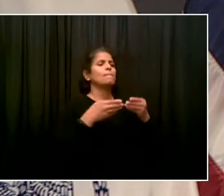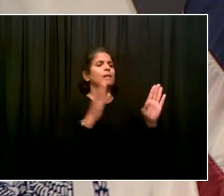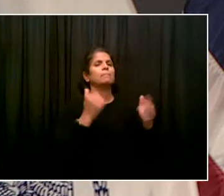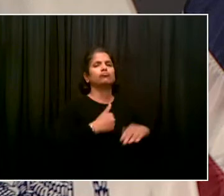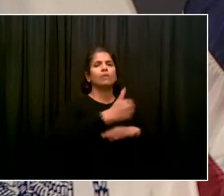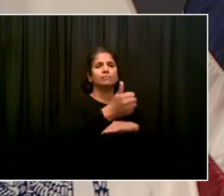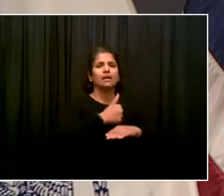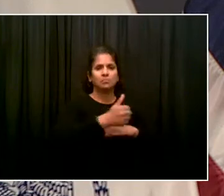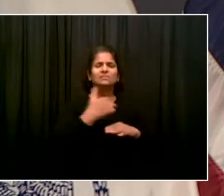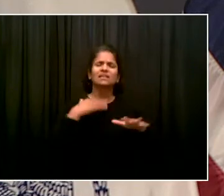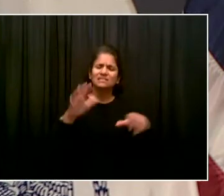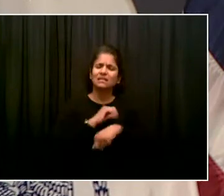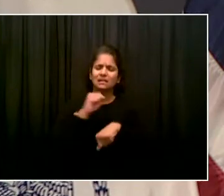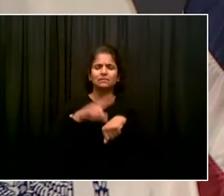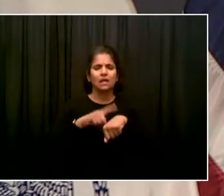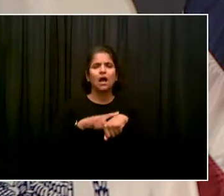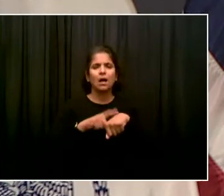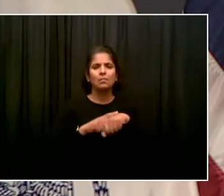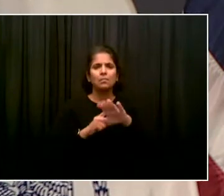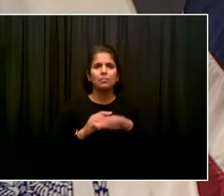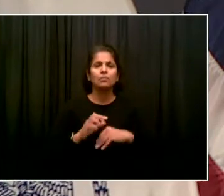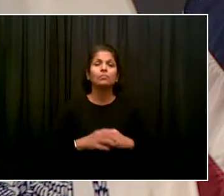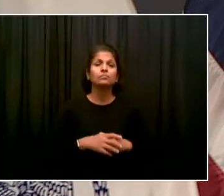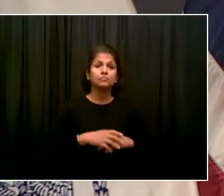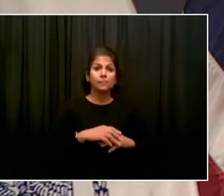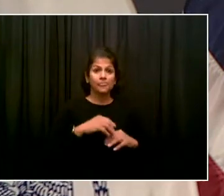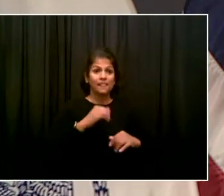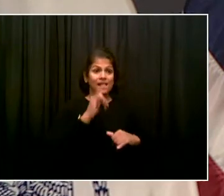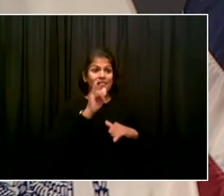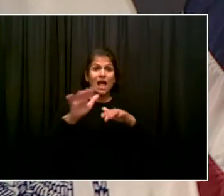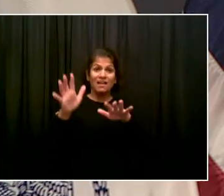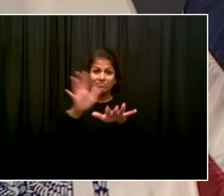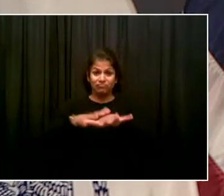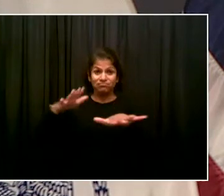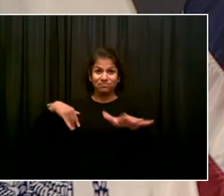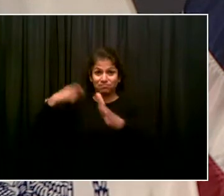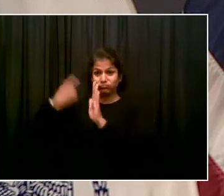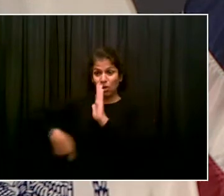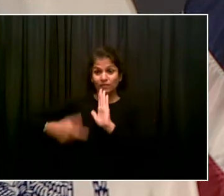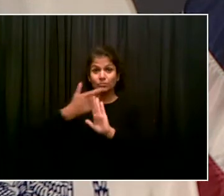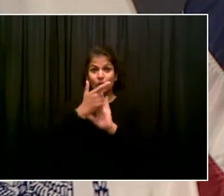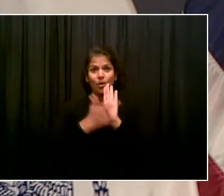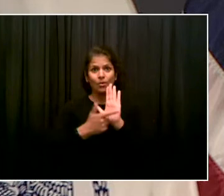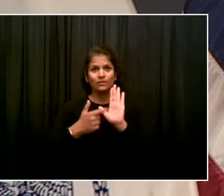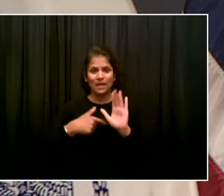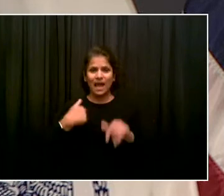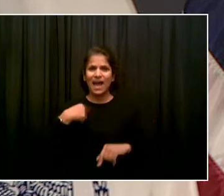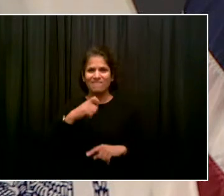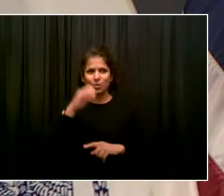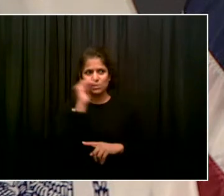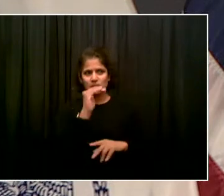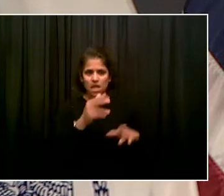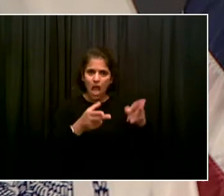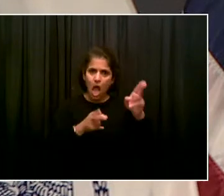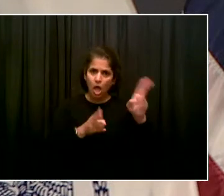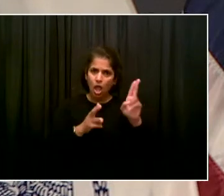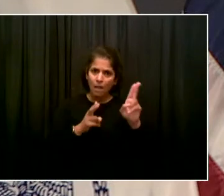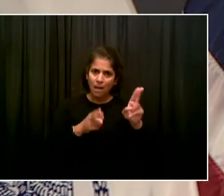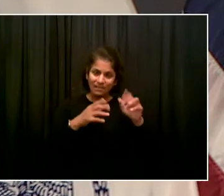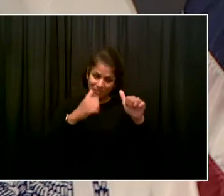government, MTA. I don't see that. I don't know why they're not doing it. I think there needs to be pressure on them to do it. We can go a lot faster with congestion pricing that would